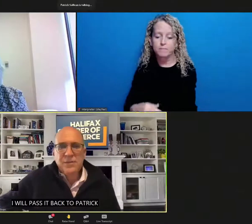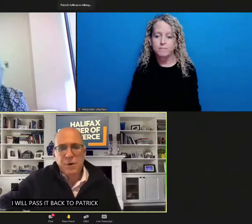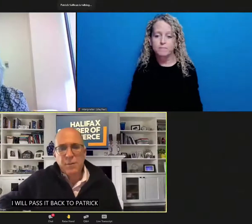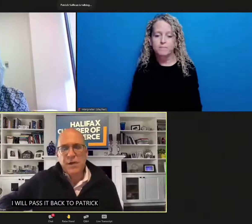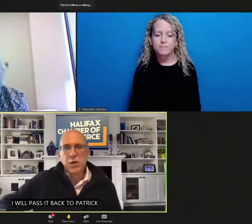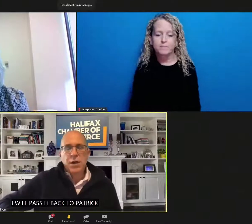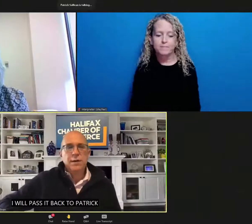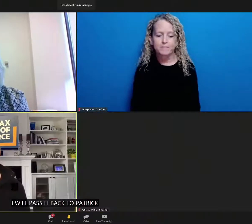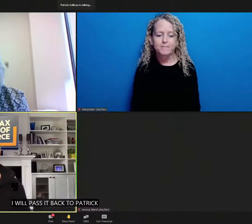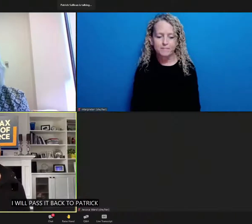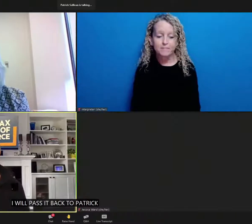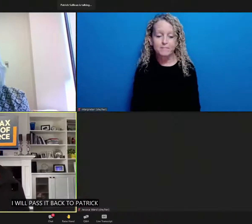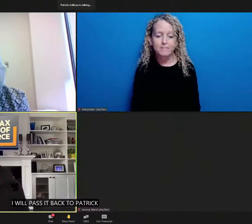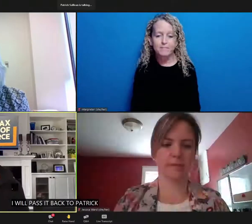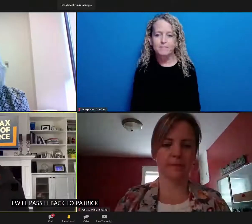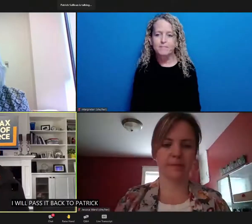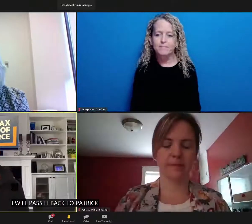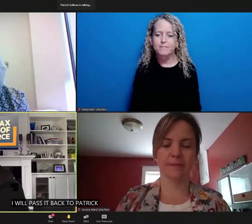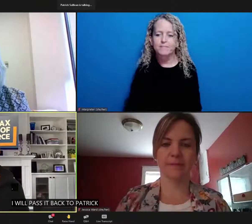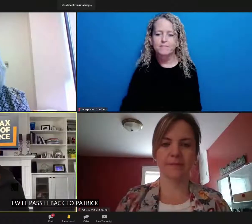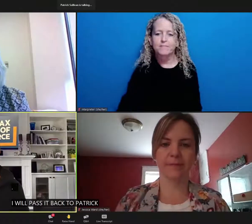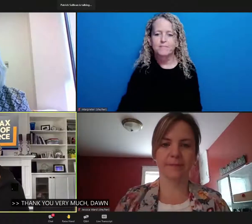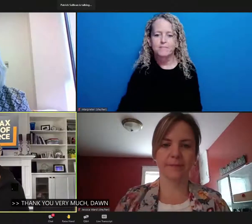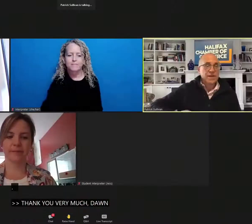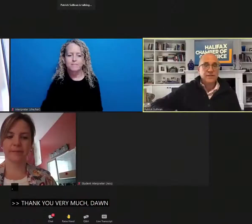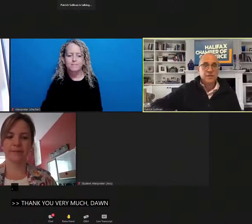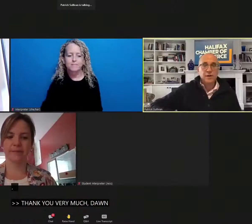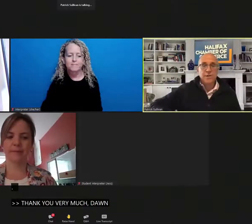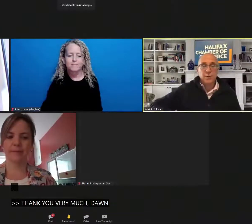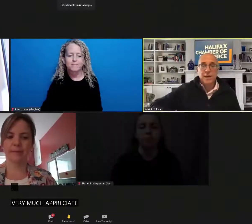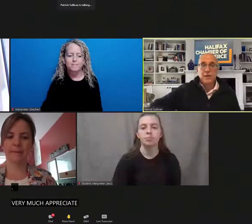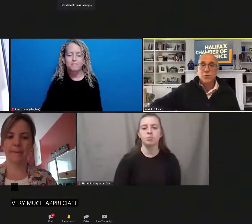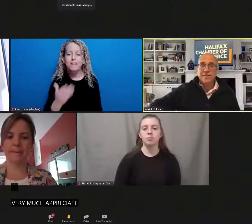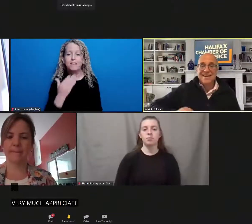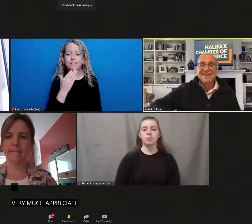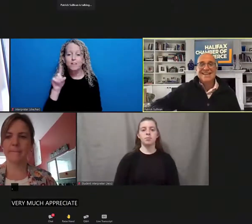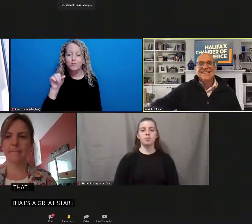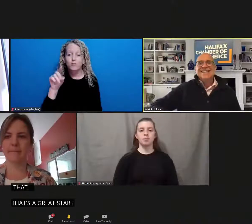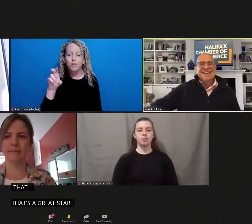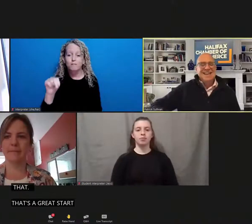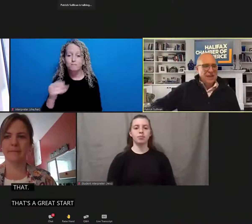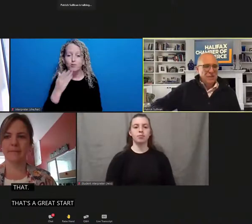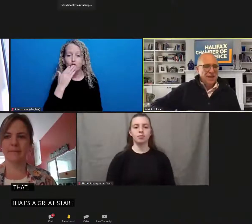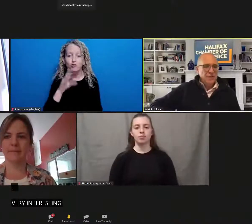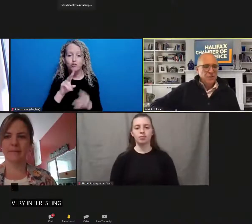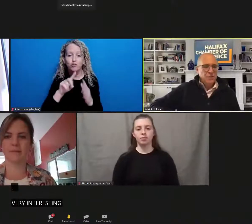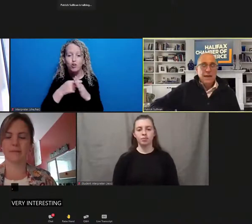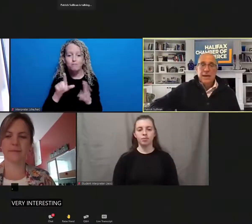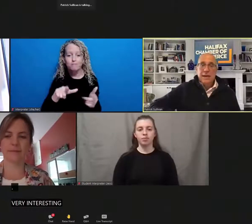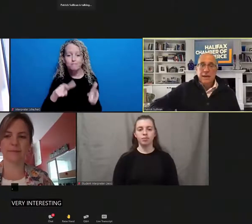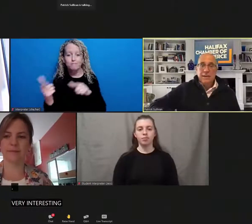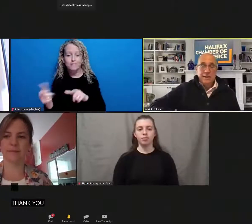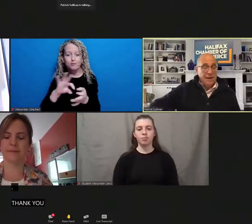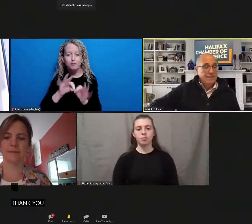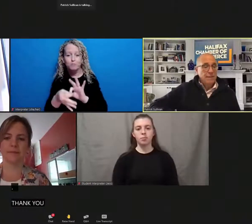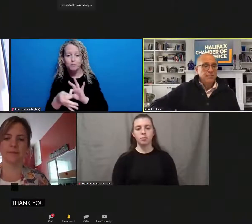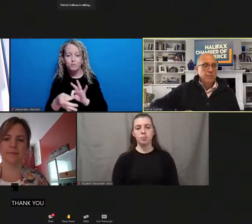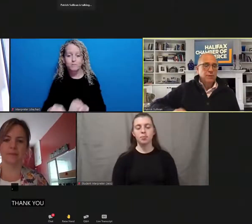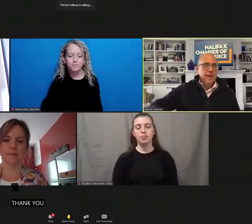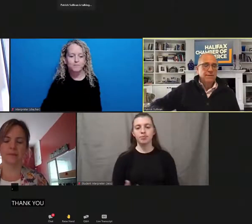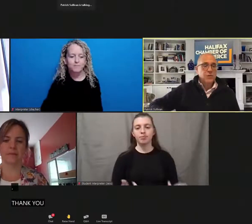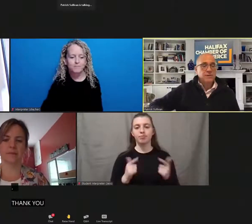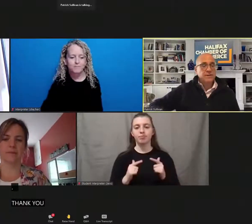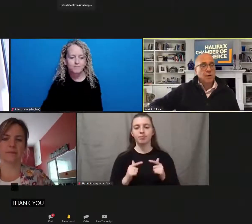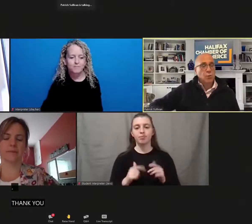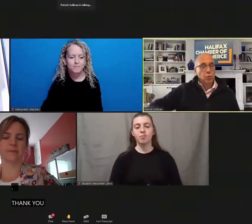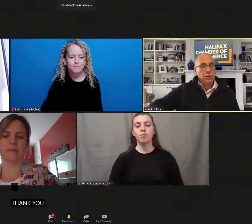Thank you very much, Dawn. Very much appreciate that. It's a great start, very interesting. Thank you. Now, next up, we